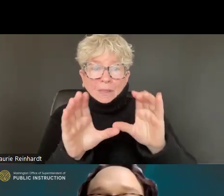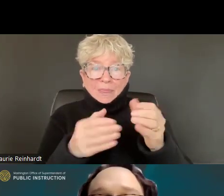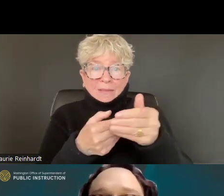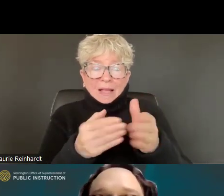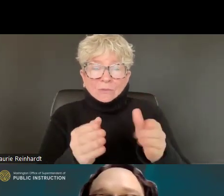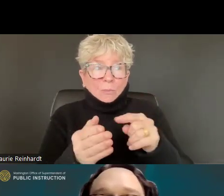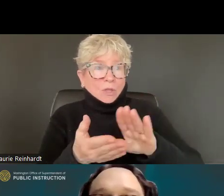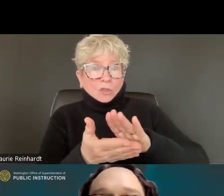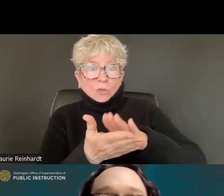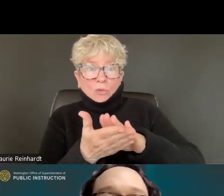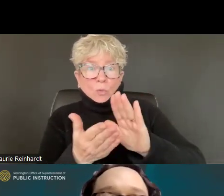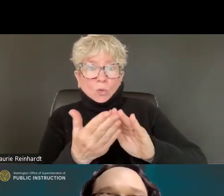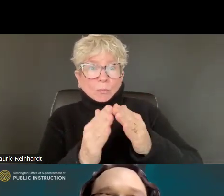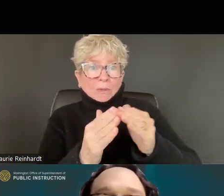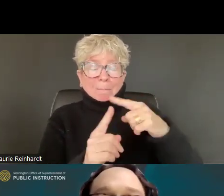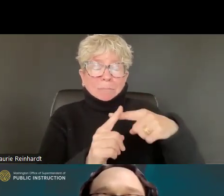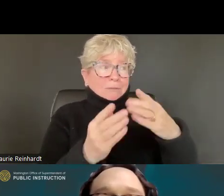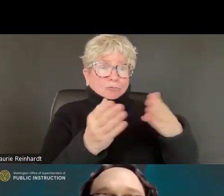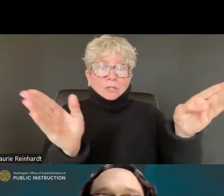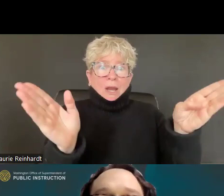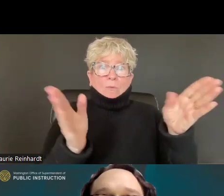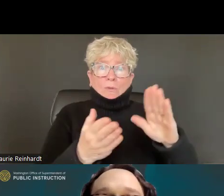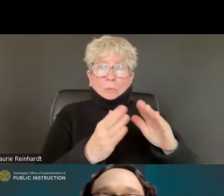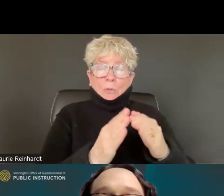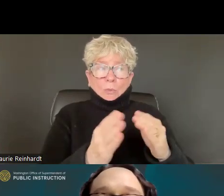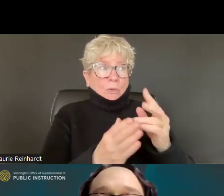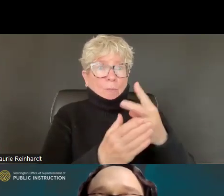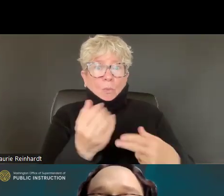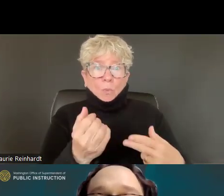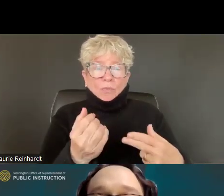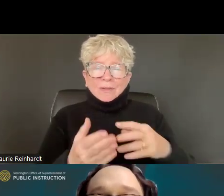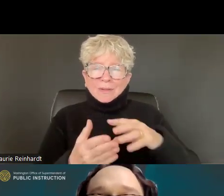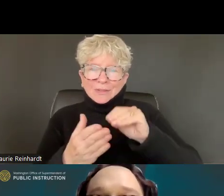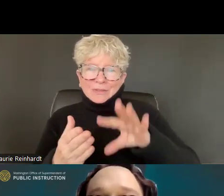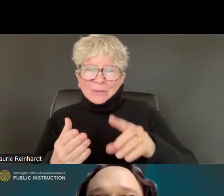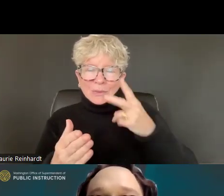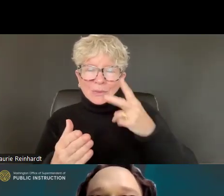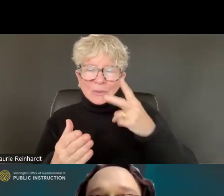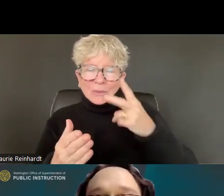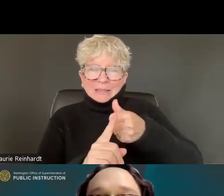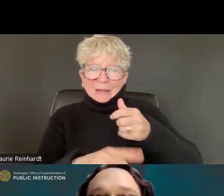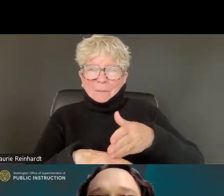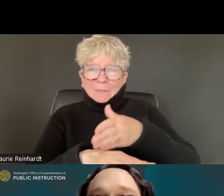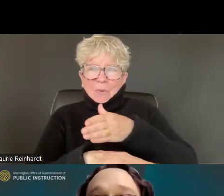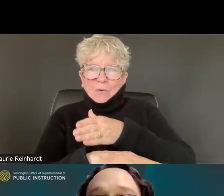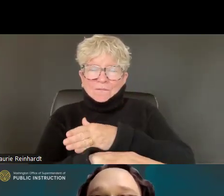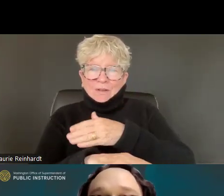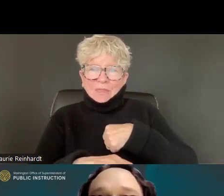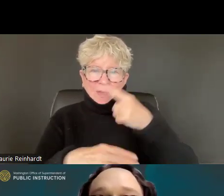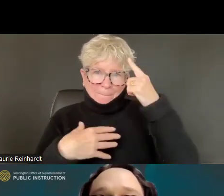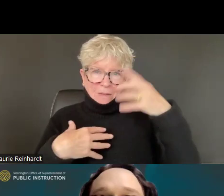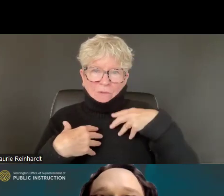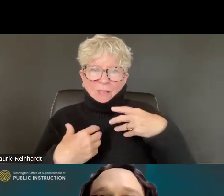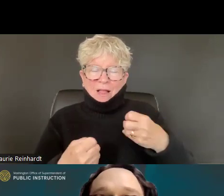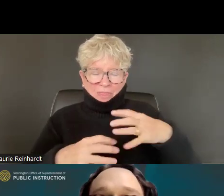community, and just in our community in general. Students, they can be able to see improvements in their overall mental health and